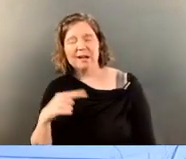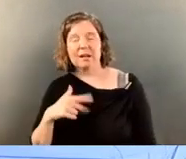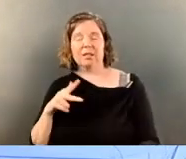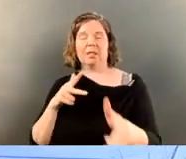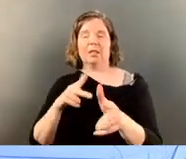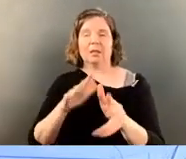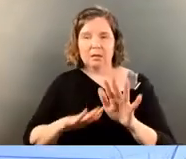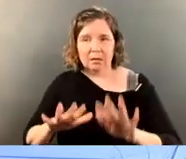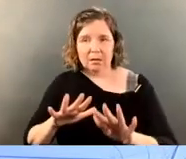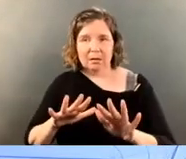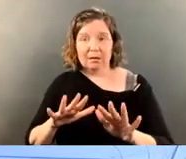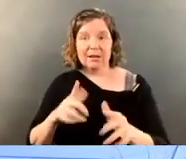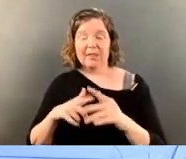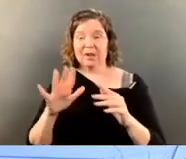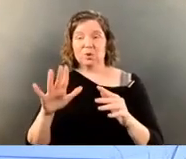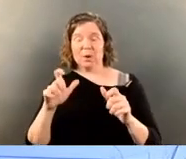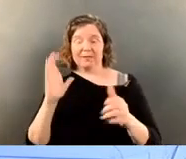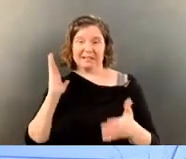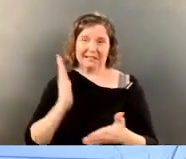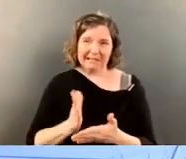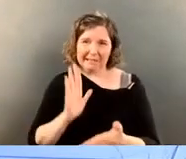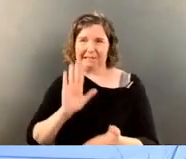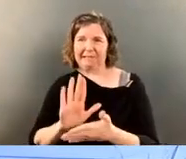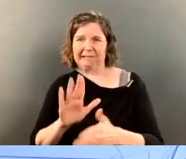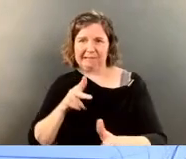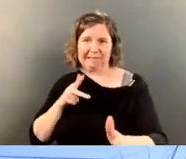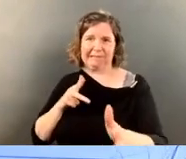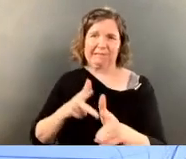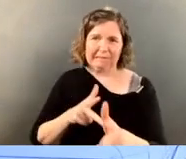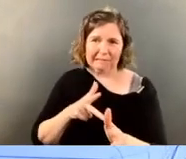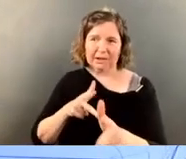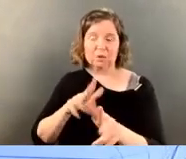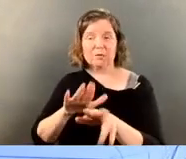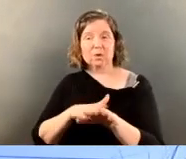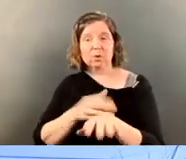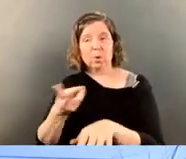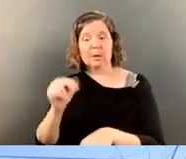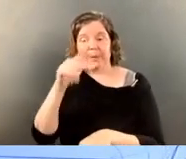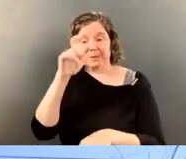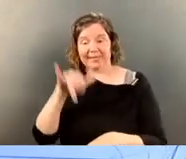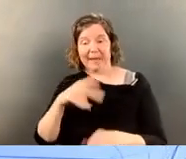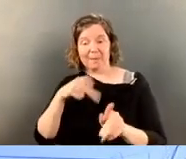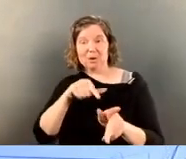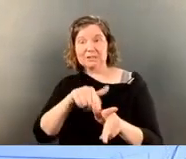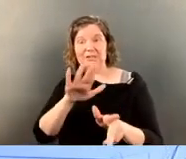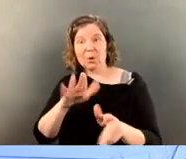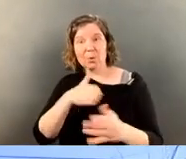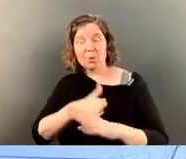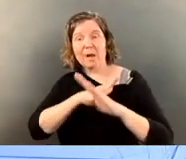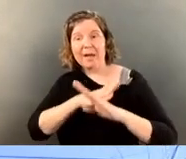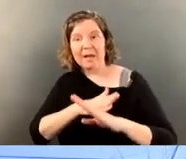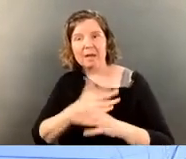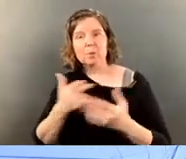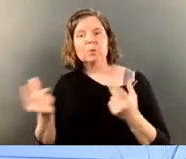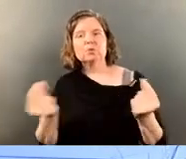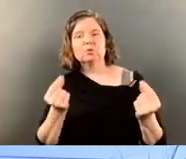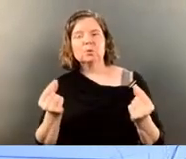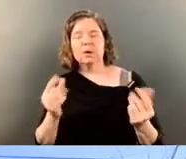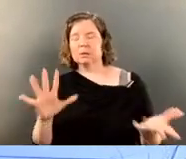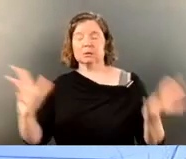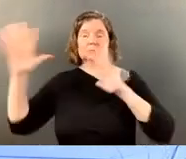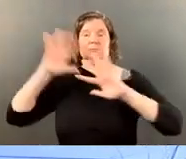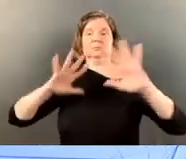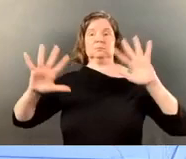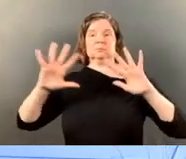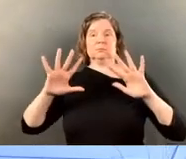that person's there. And all of a sudden, you've got to hit the brakes and you've got to slow down because that person's in your way. And what does it do? Is it wakes you